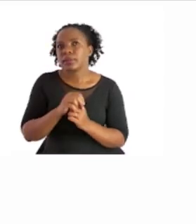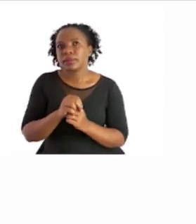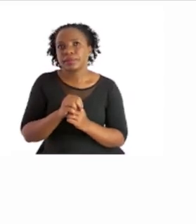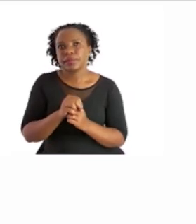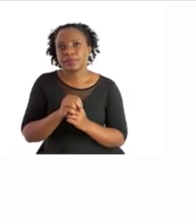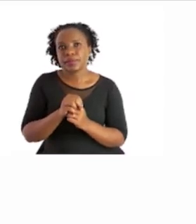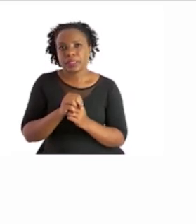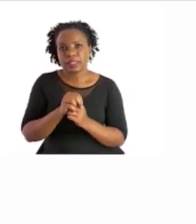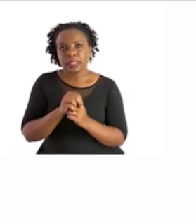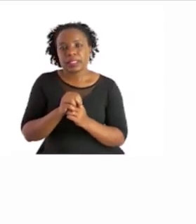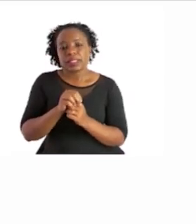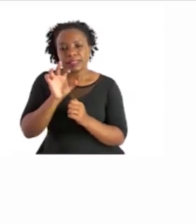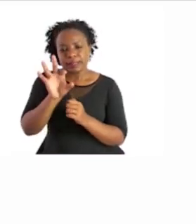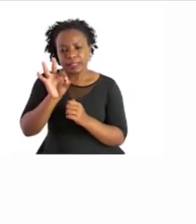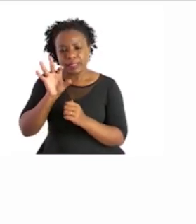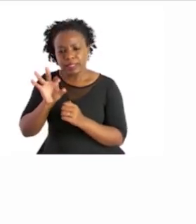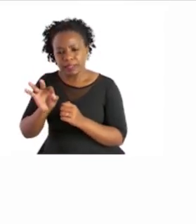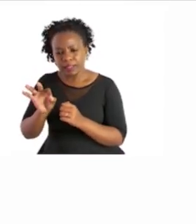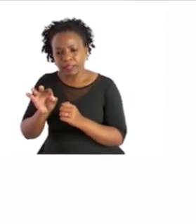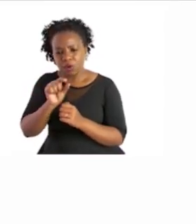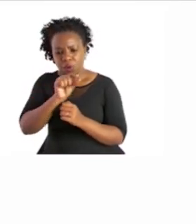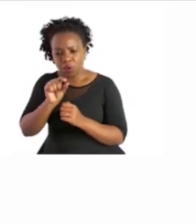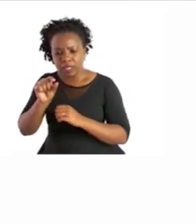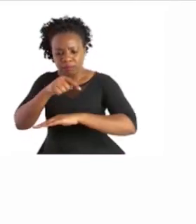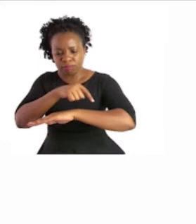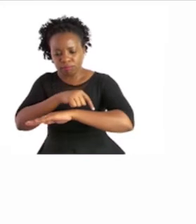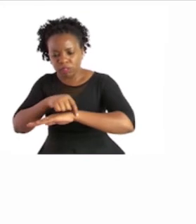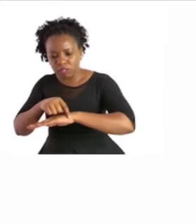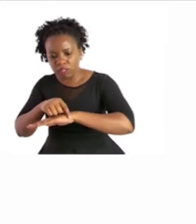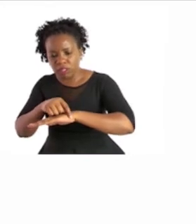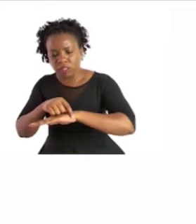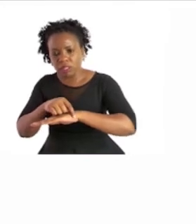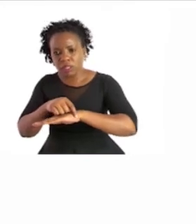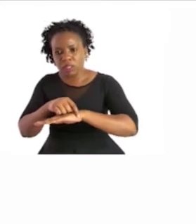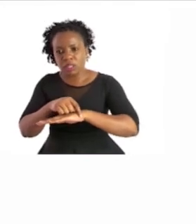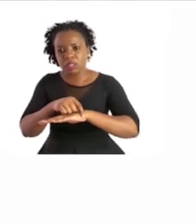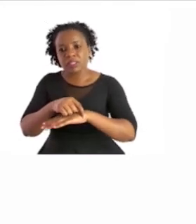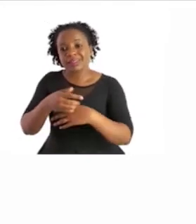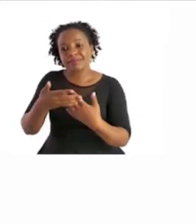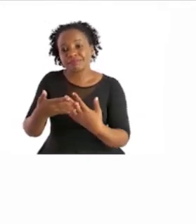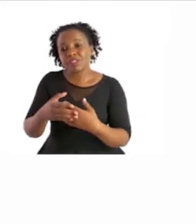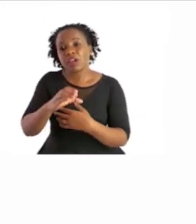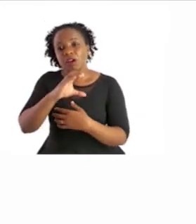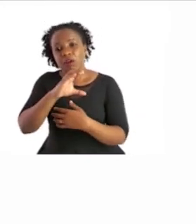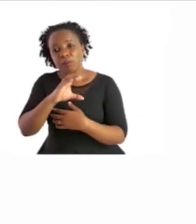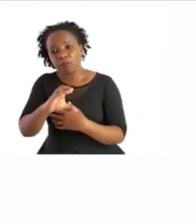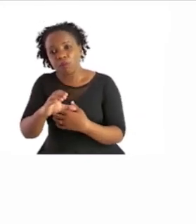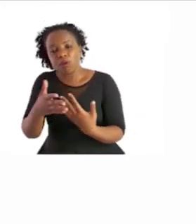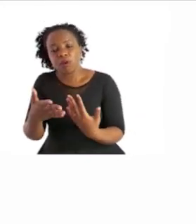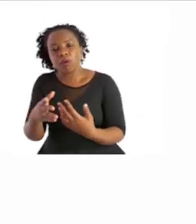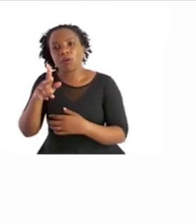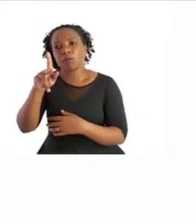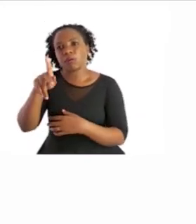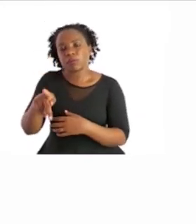Identify the underlined word in each sentence as a proper or common noun.